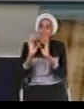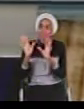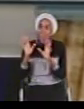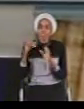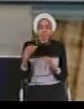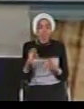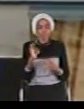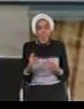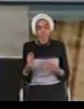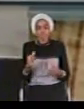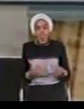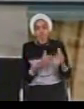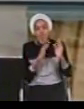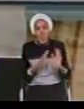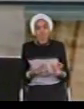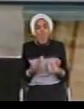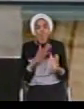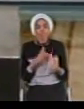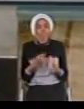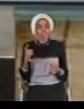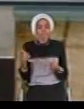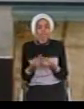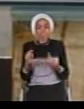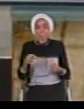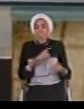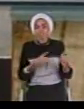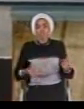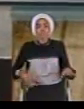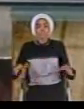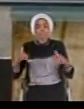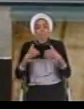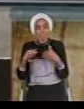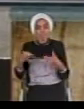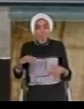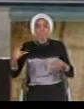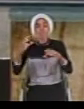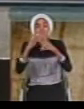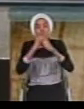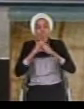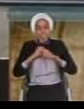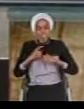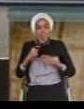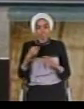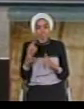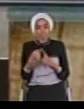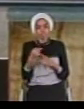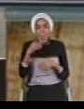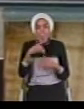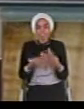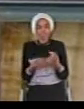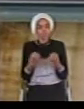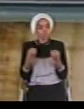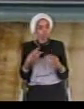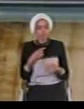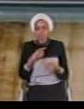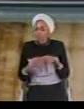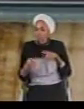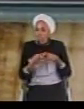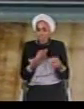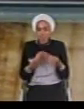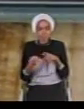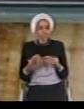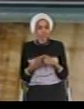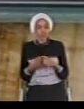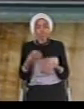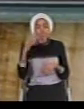apostles and of the Lord, having received the word in much affliction with joy of